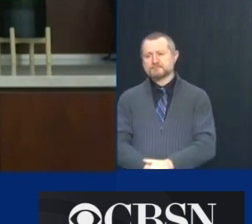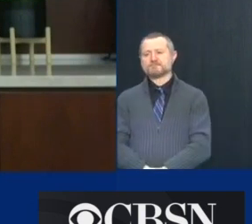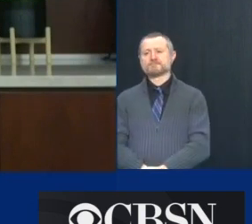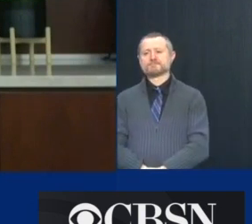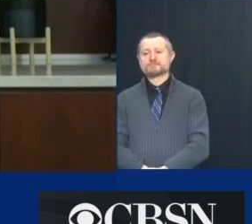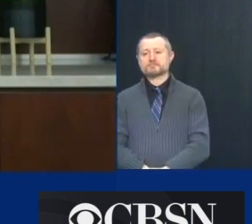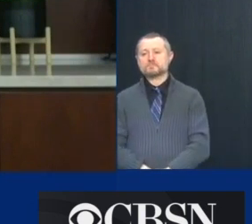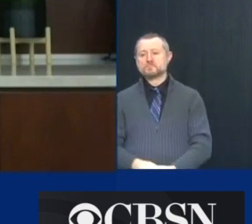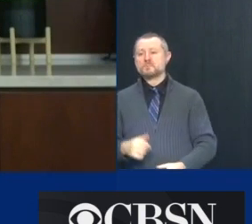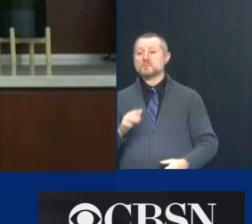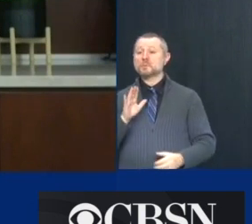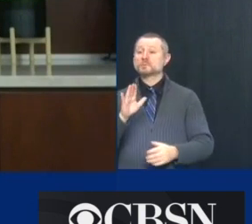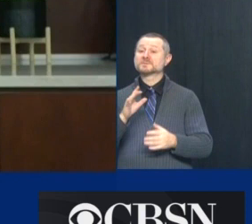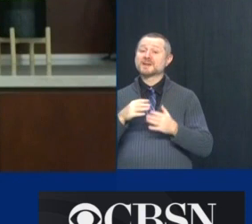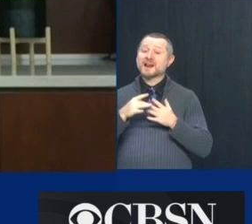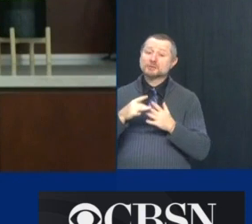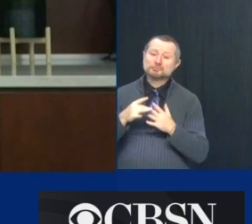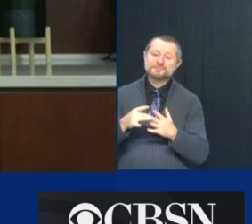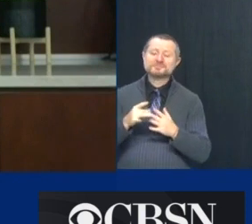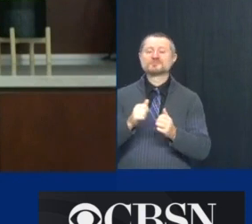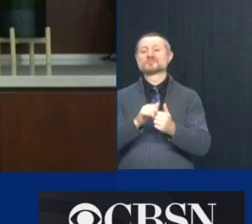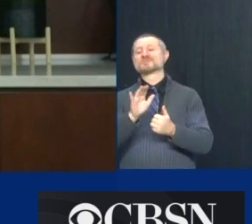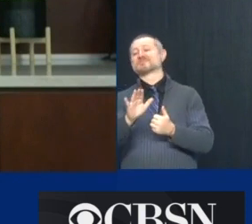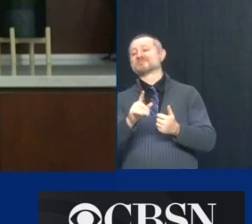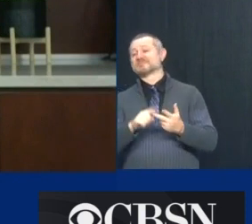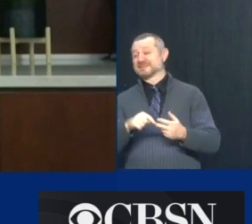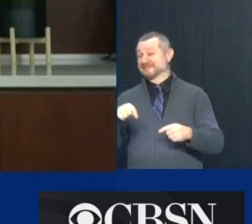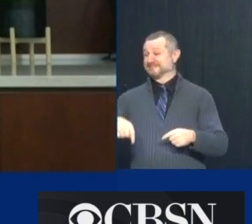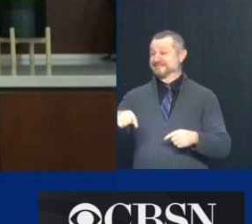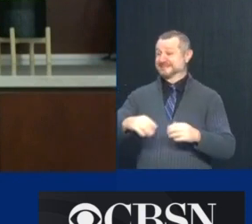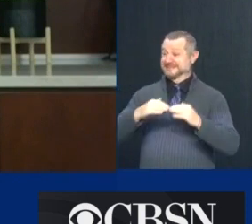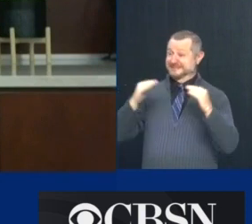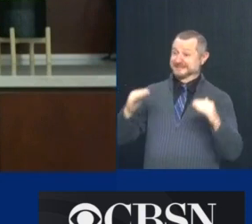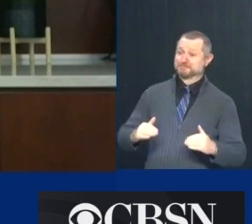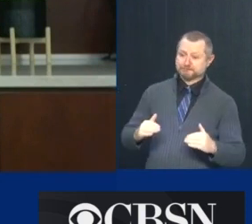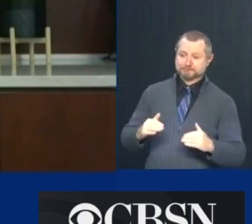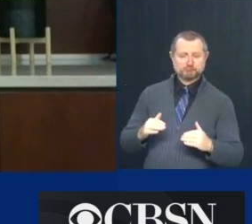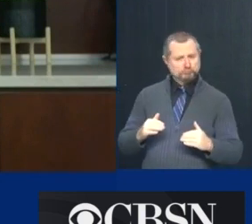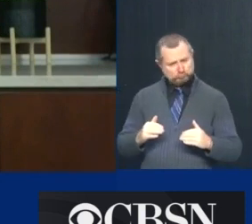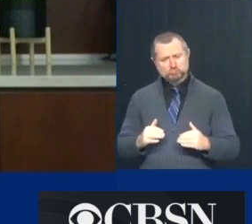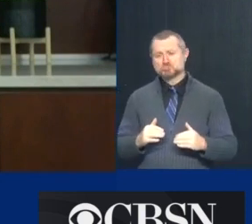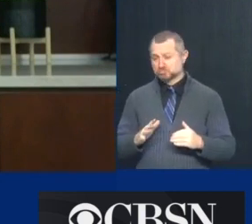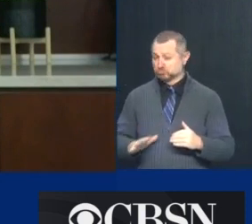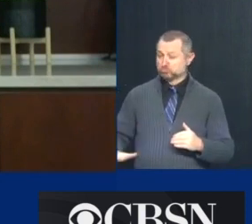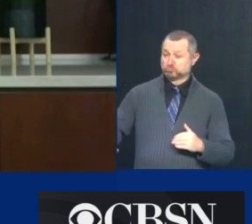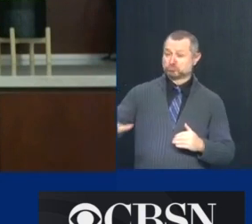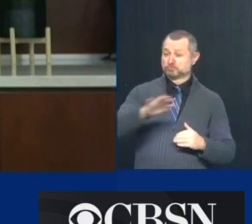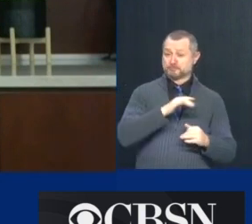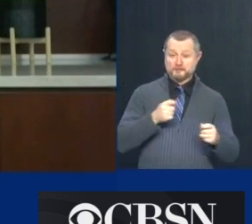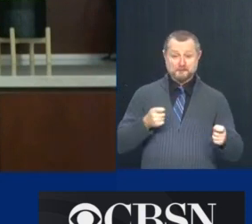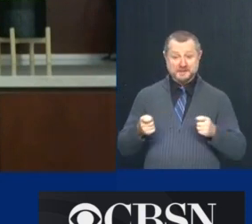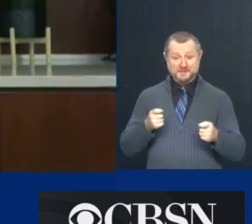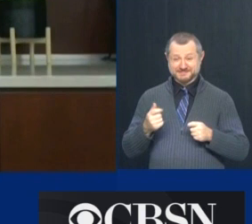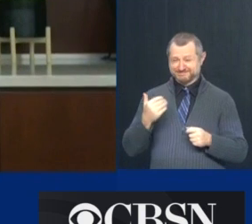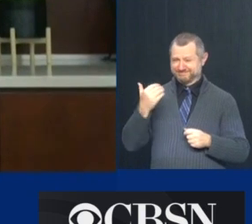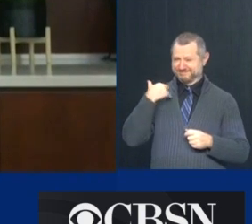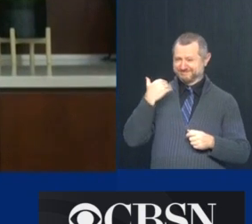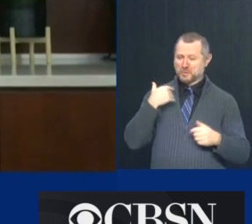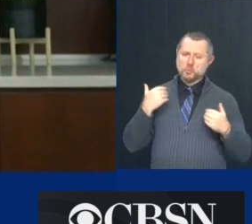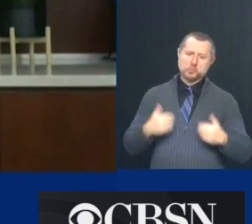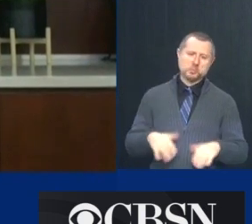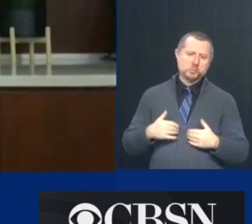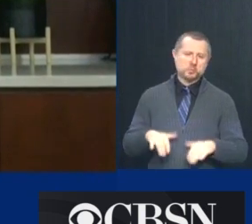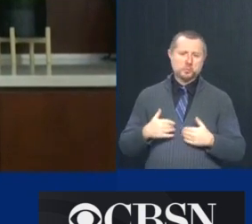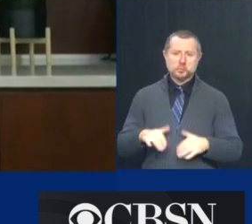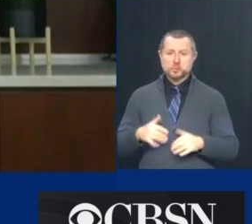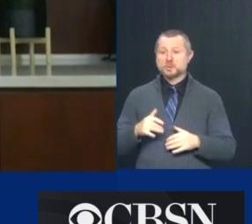with your leadership, this healthcare system managed an epidemic that no other